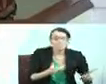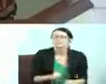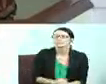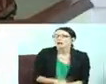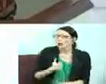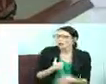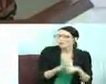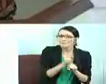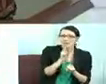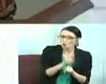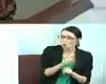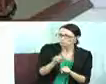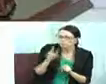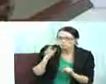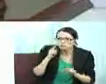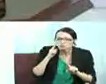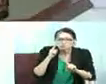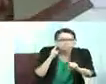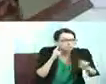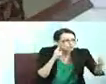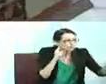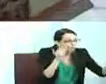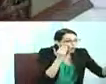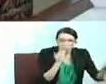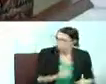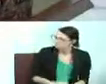we've heard about him.